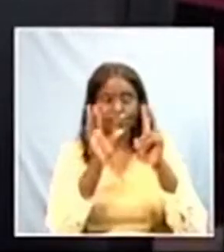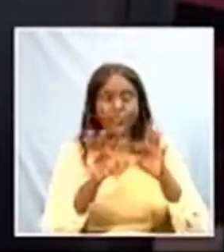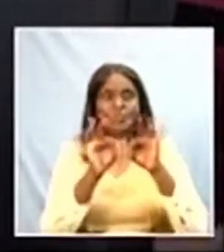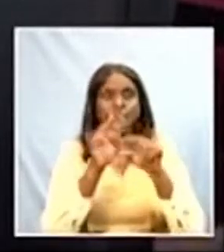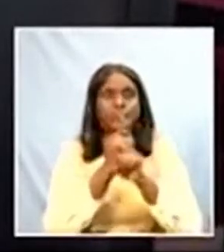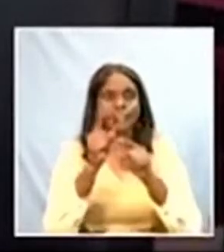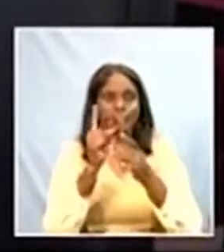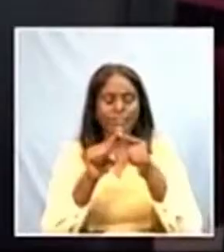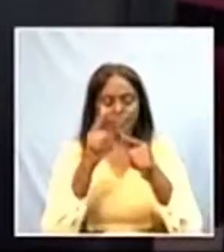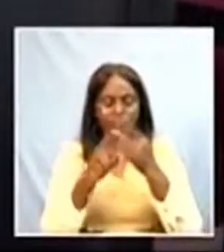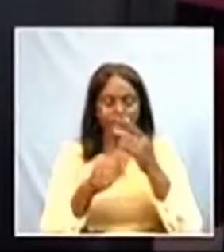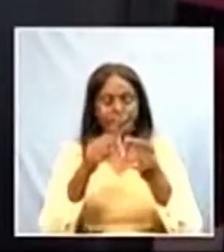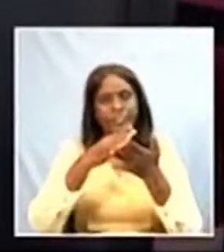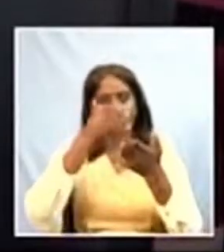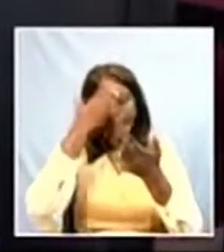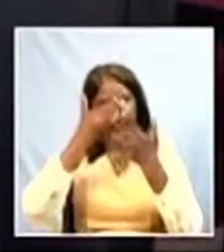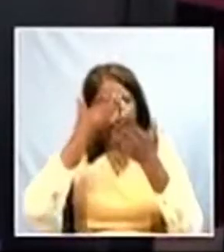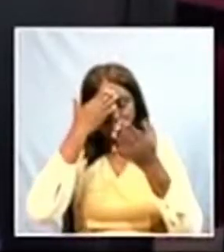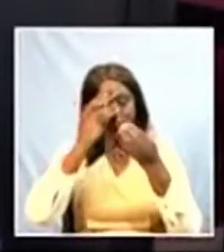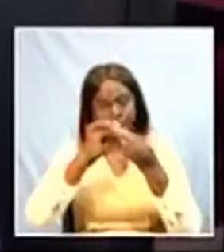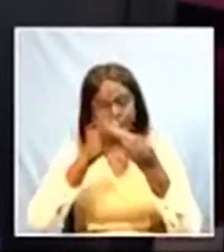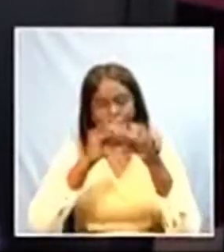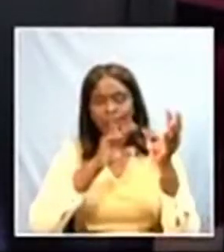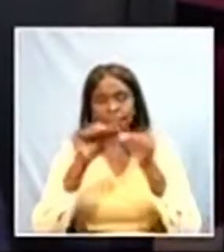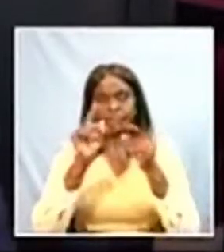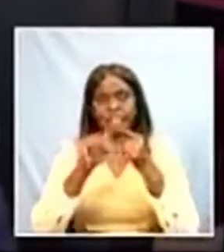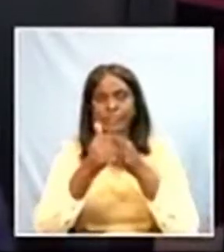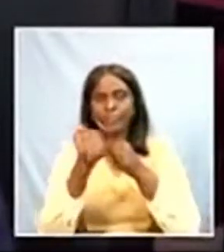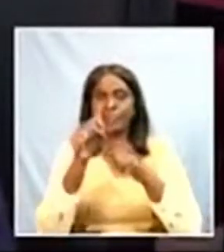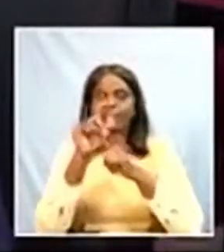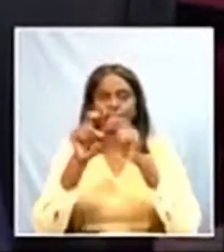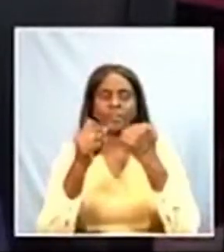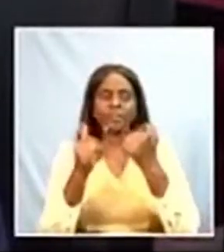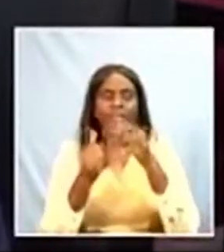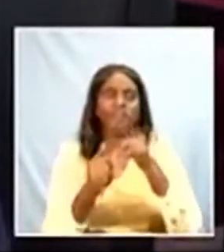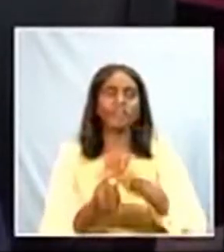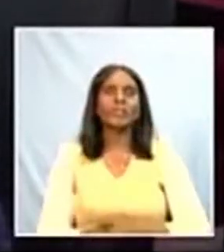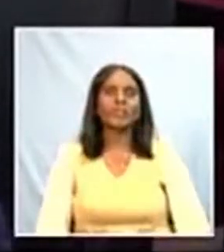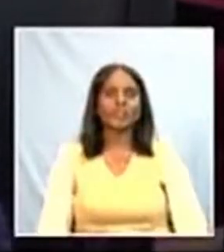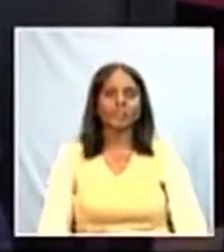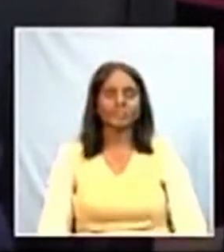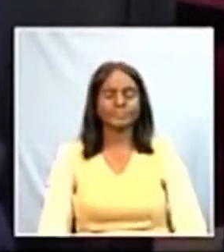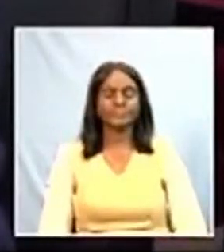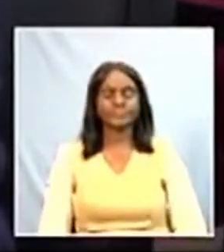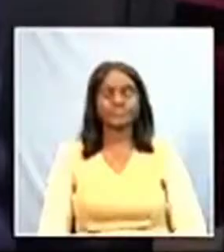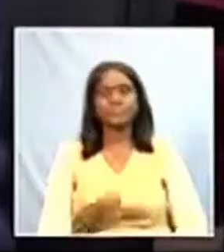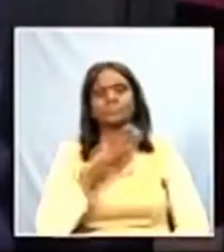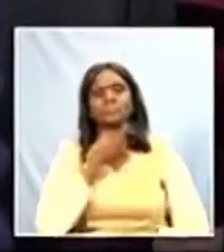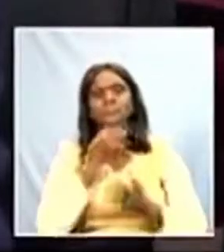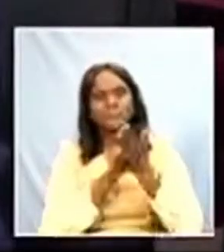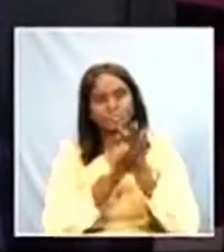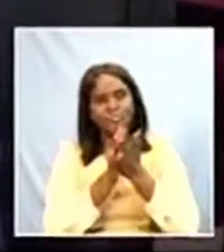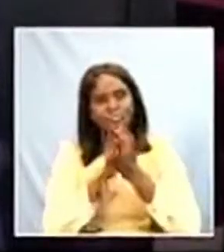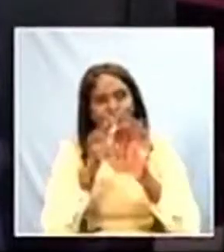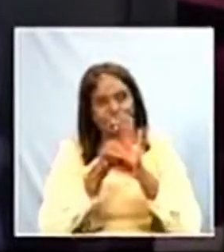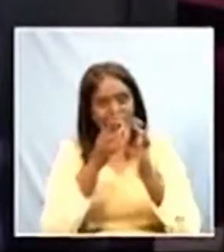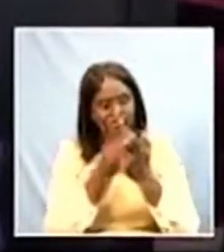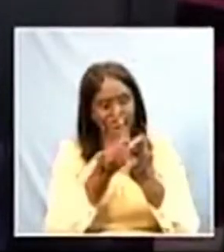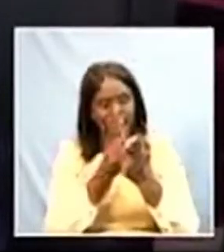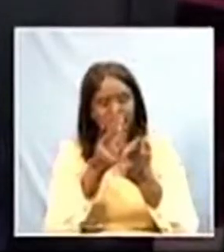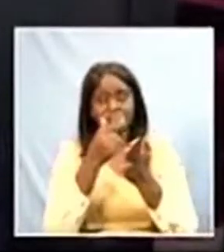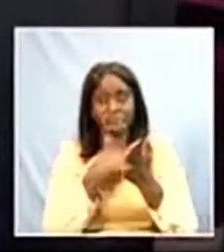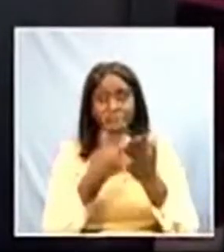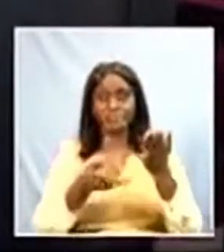to say it's a learning curve. Okay, So let's move to another question. Now, but I'm interested in the financials because you